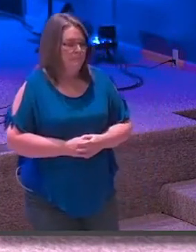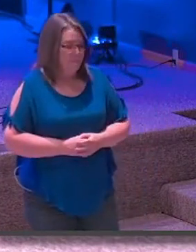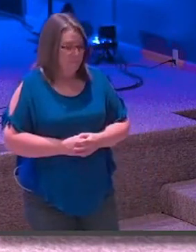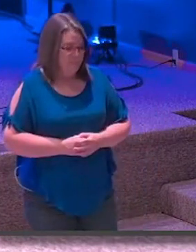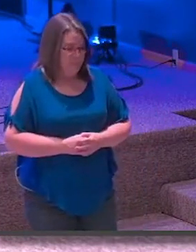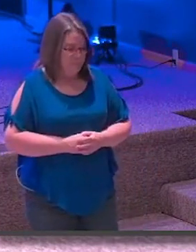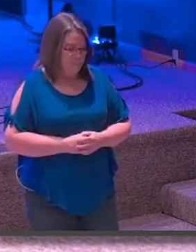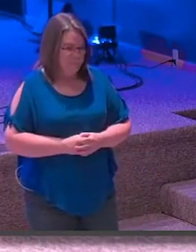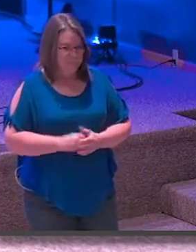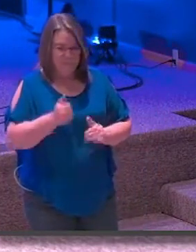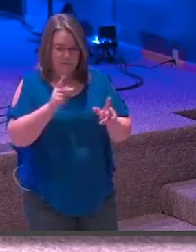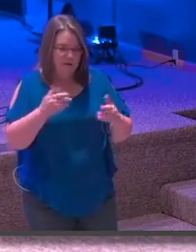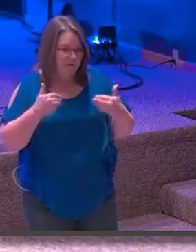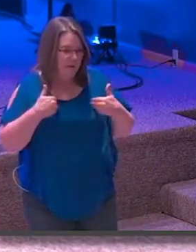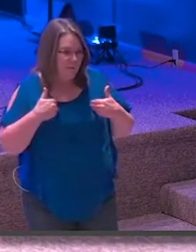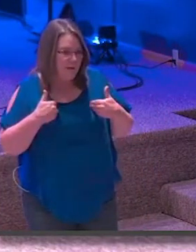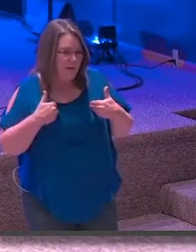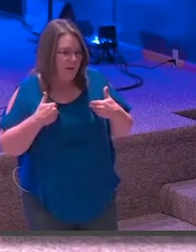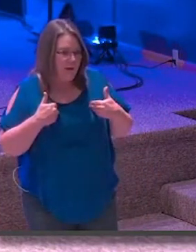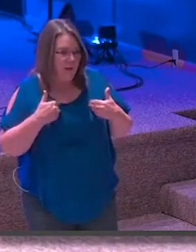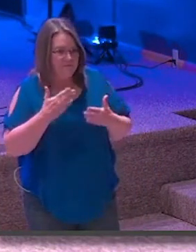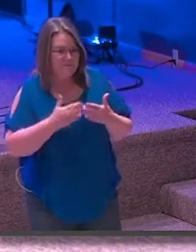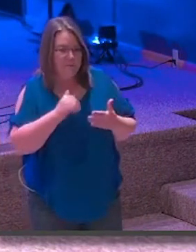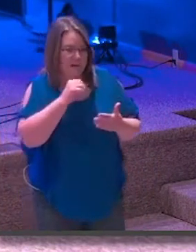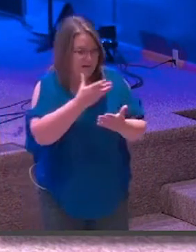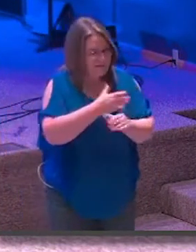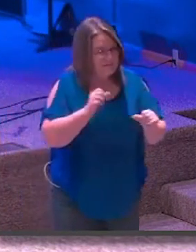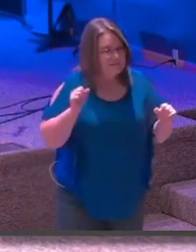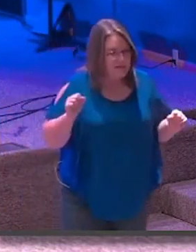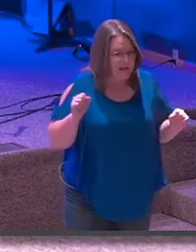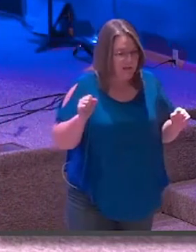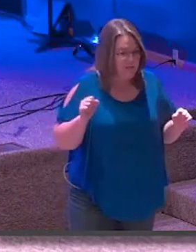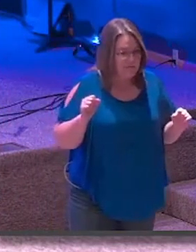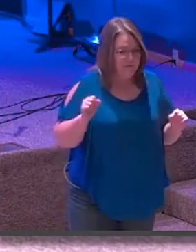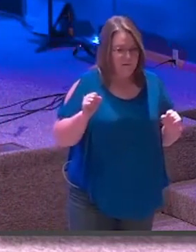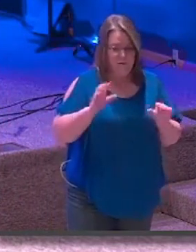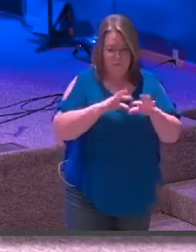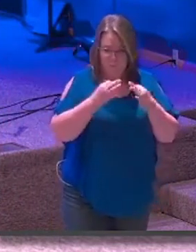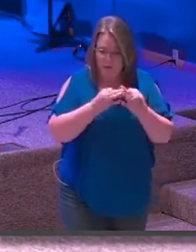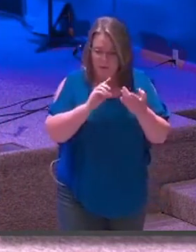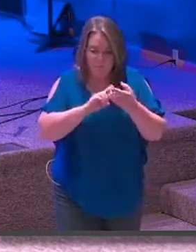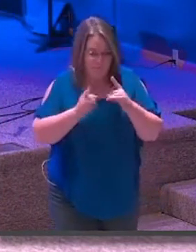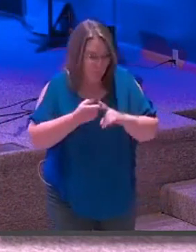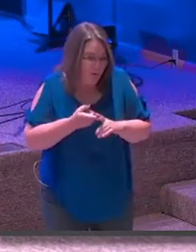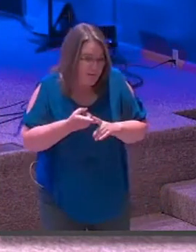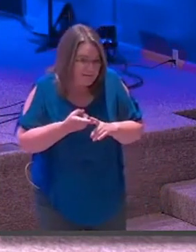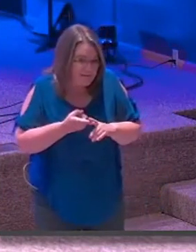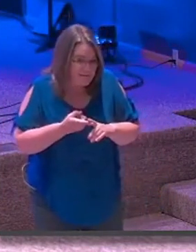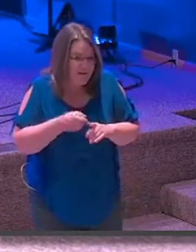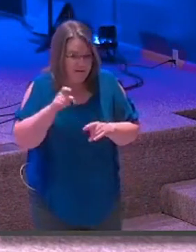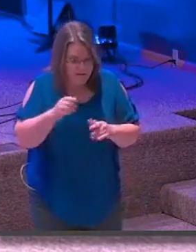Anybody have some unsaved loved ones or friends that need